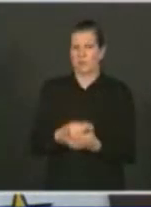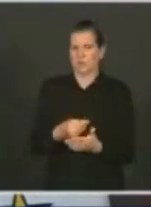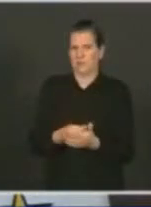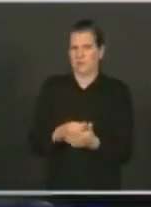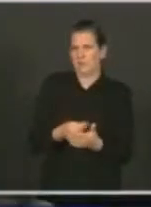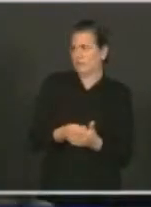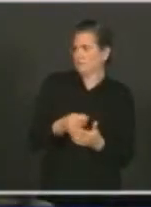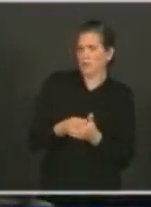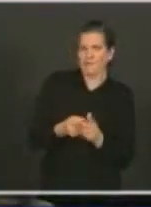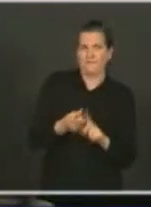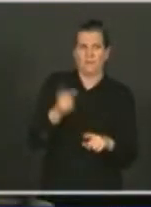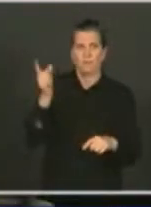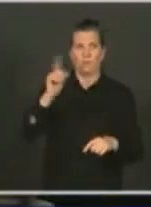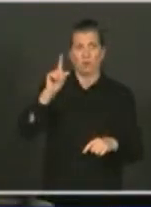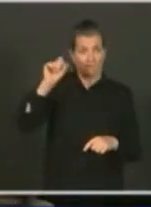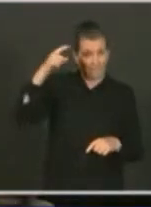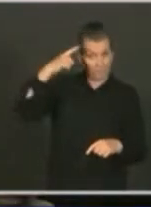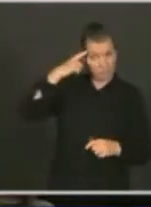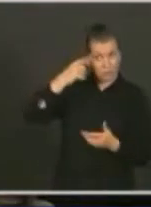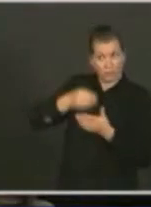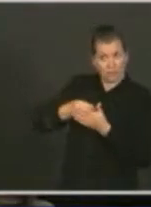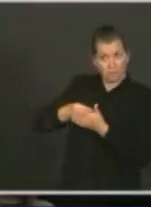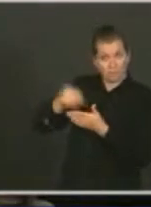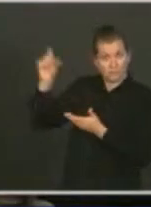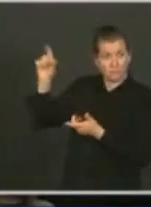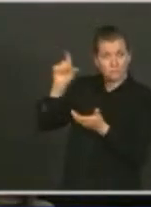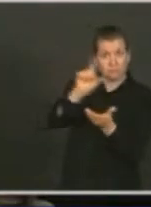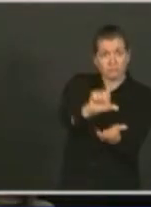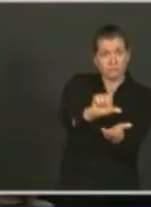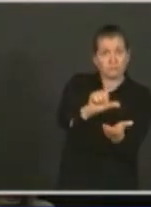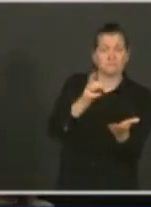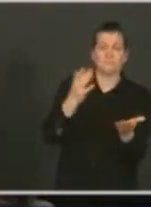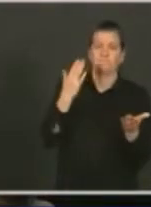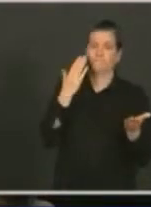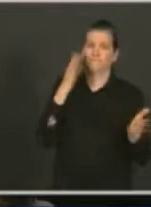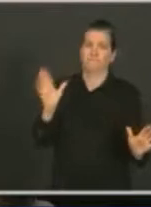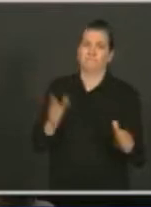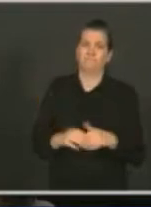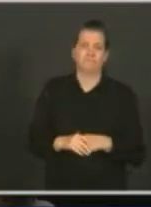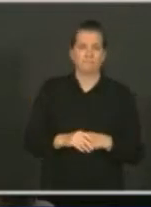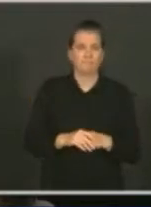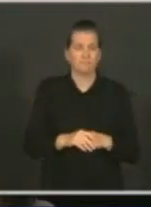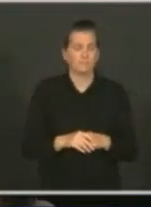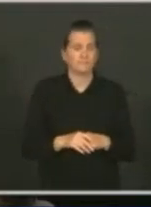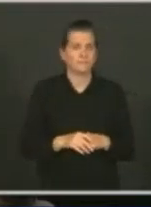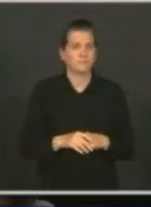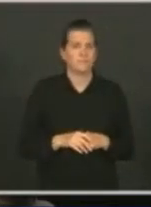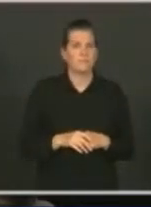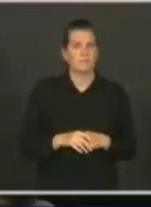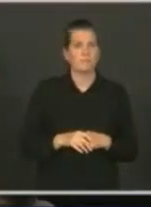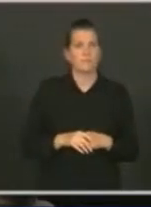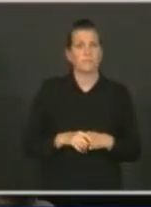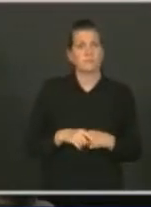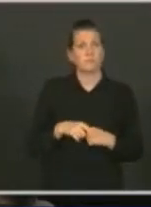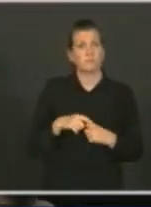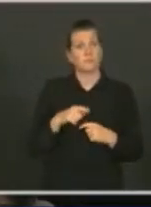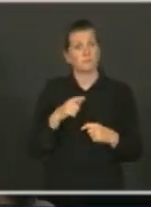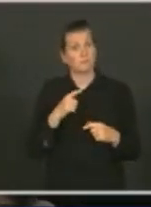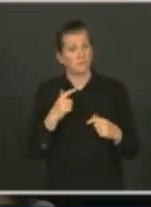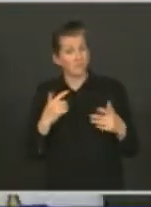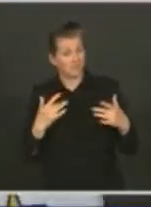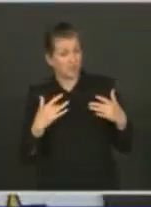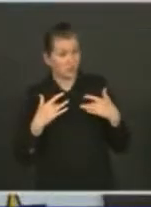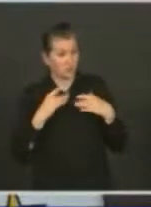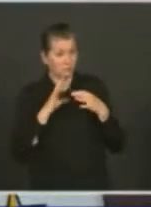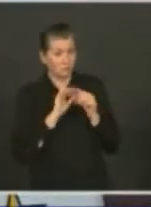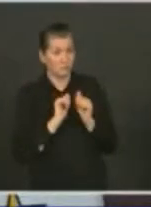Follow-up, are you able to say what next year's projected deficit is? Is it $300 million more? We're hearing it could be double that. And